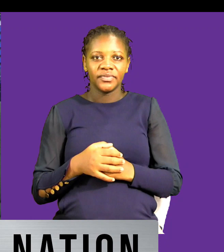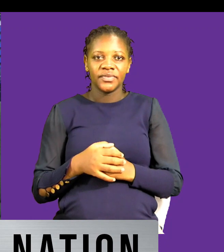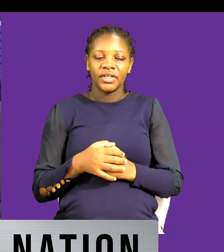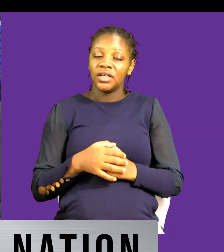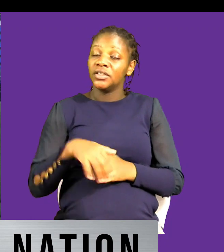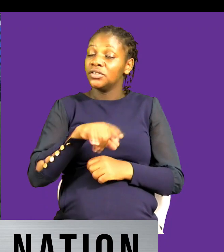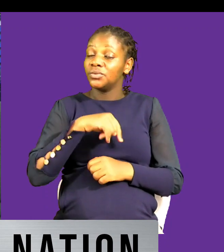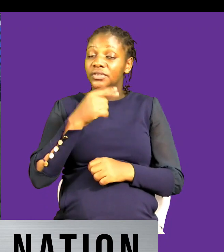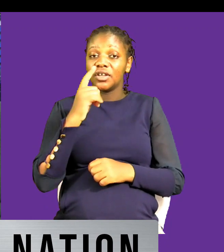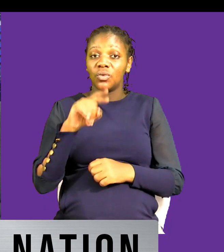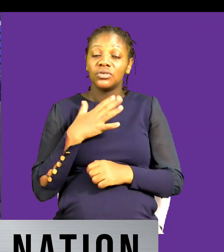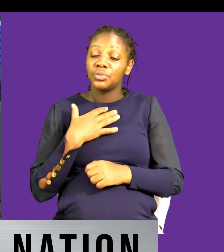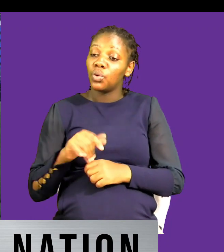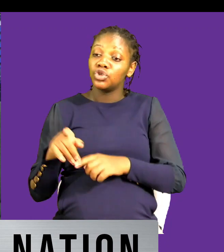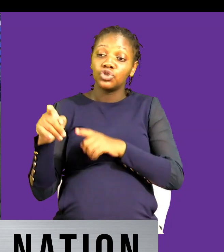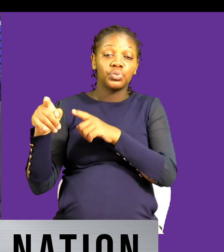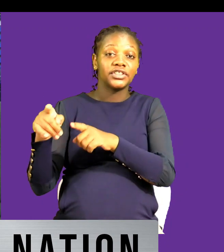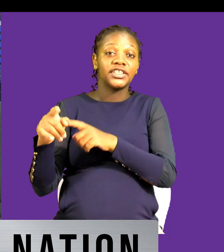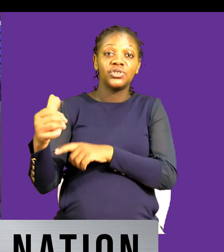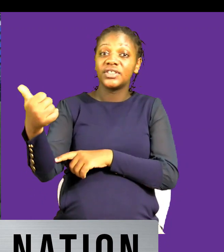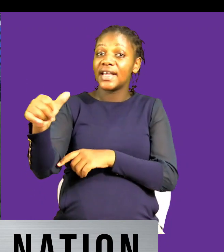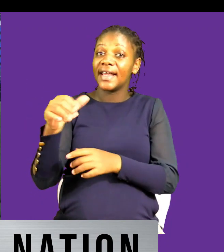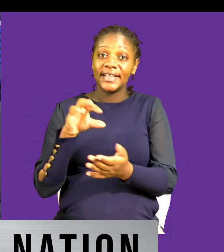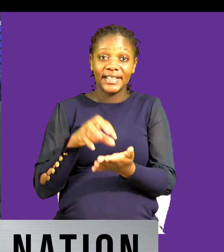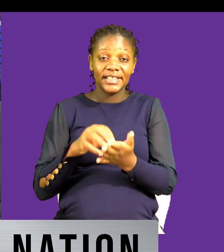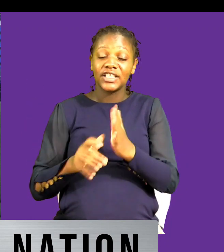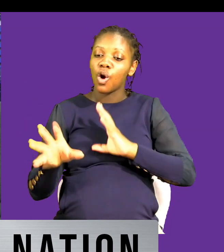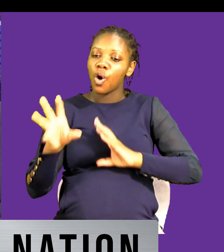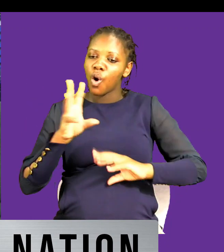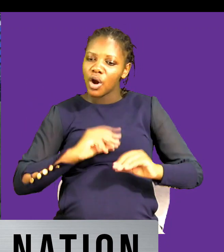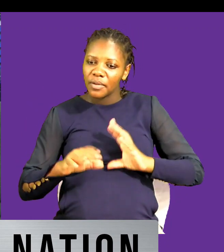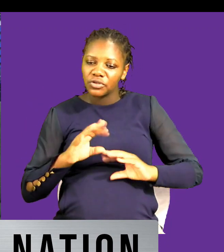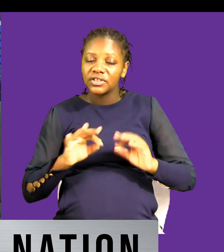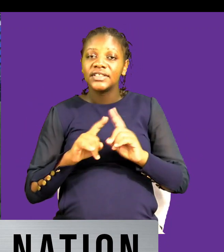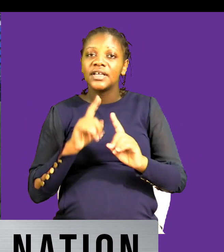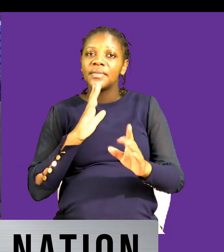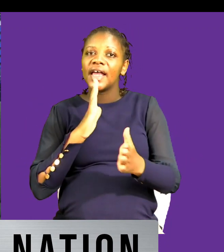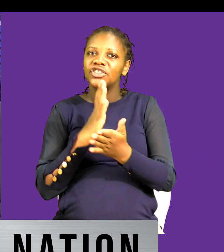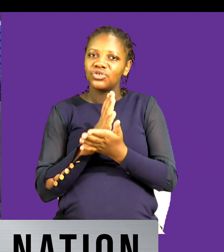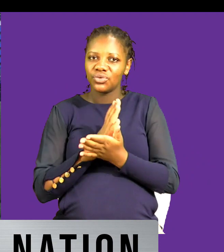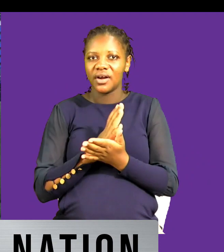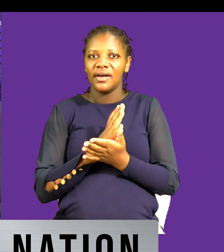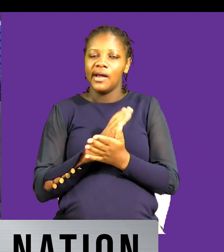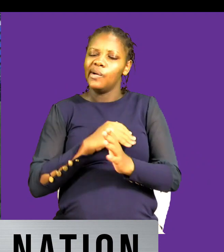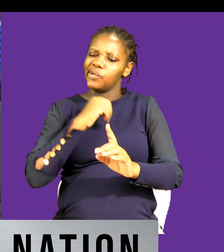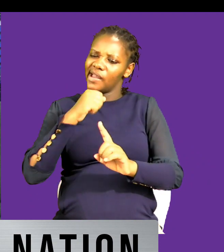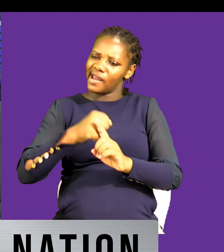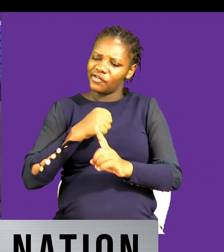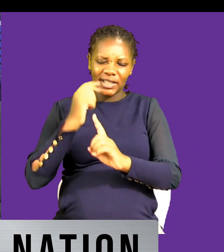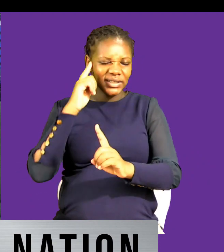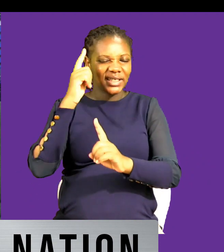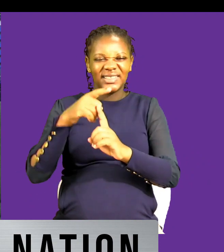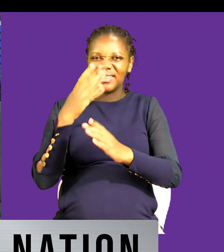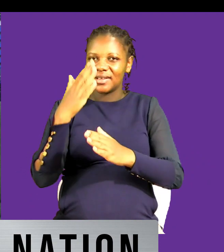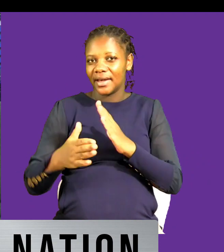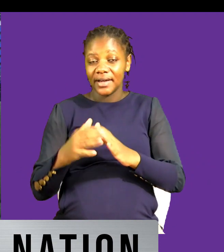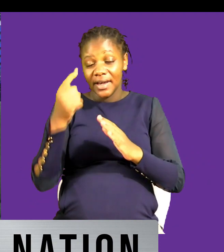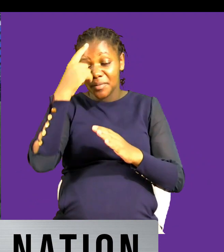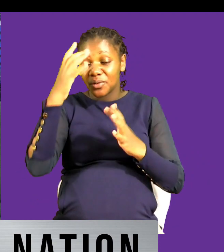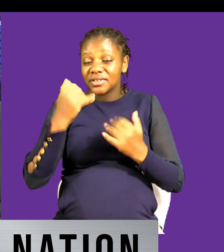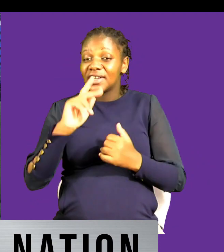to prosecute any case of corruption and ensure that it is pushed. So Mwananchi is left wondering where we are